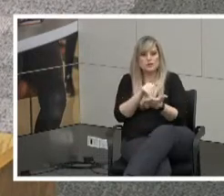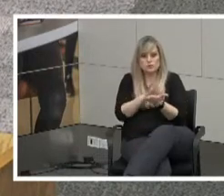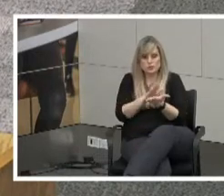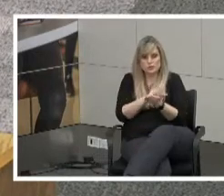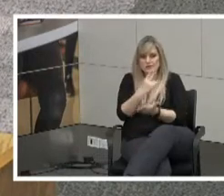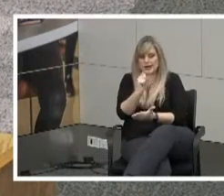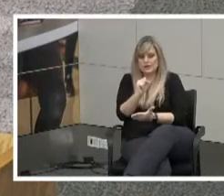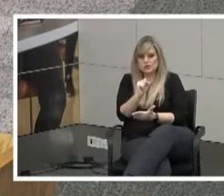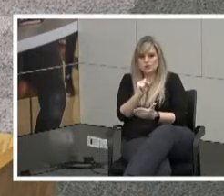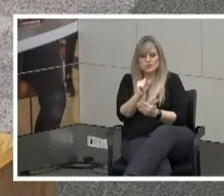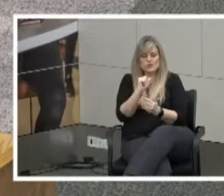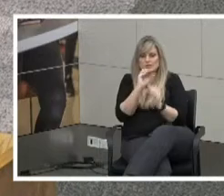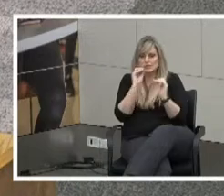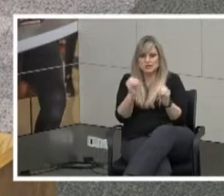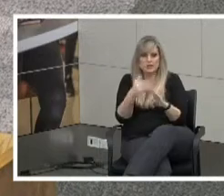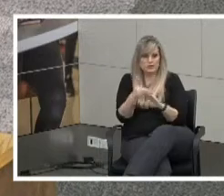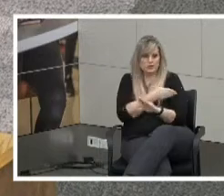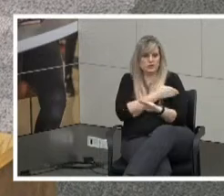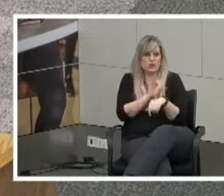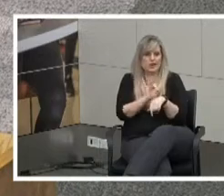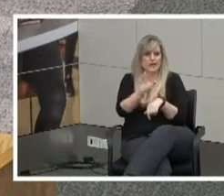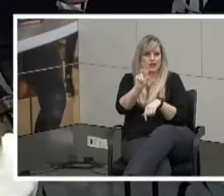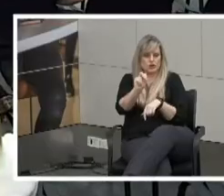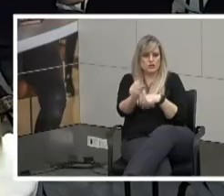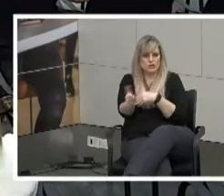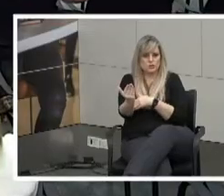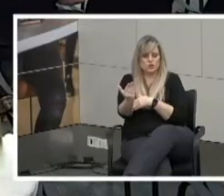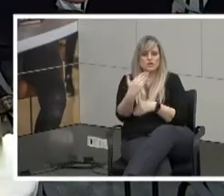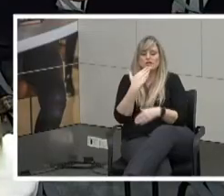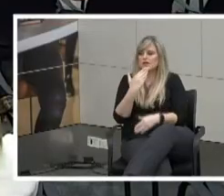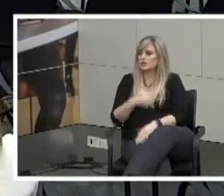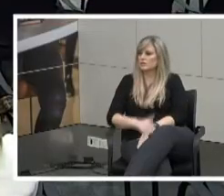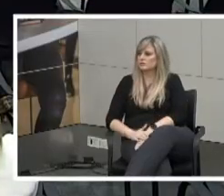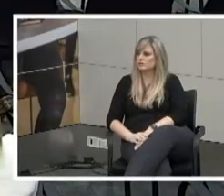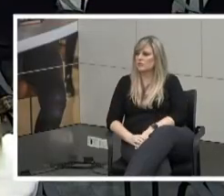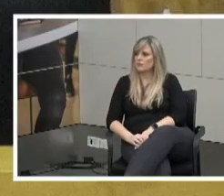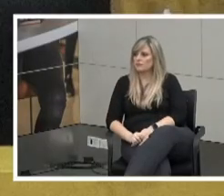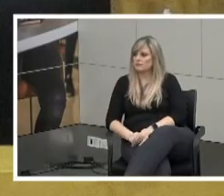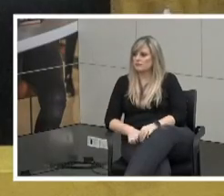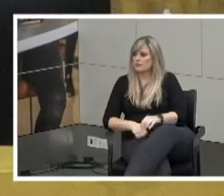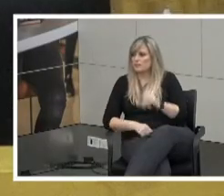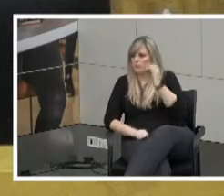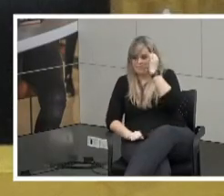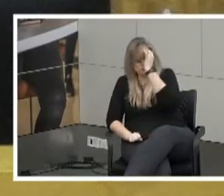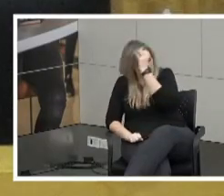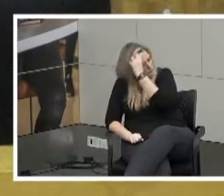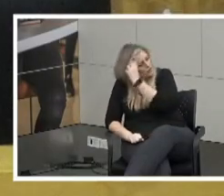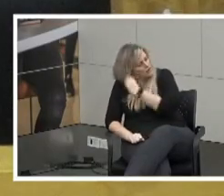earlier than 8:30 a.m. thank you than